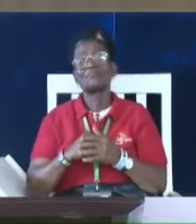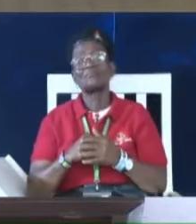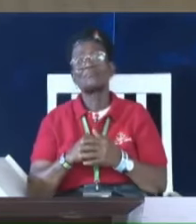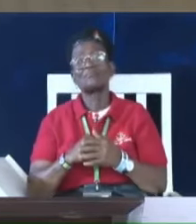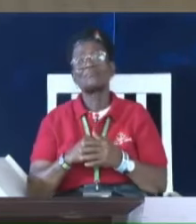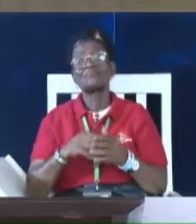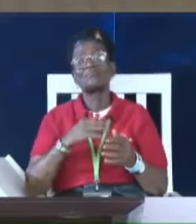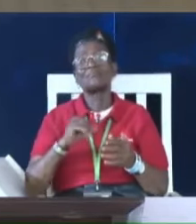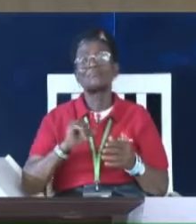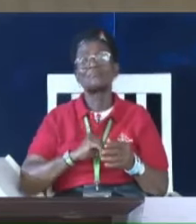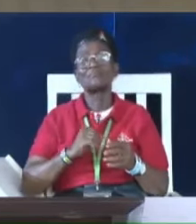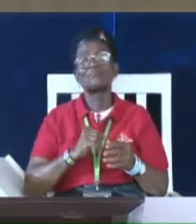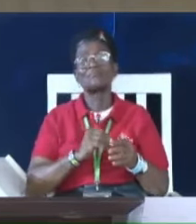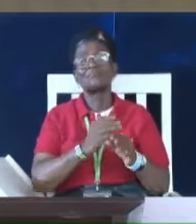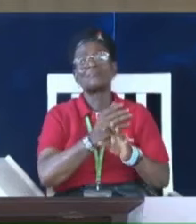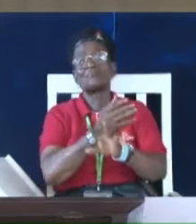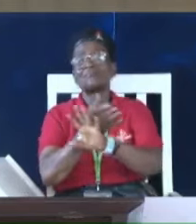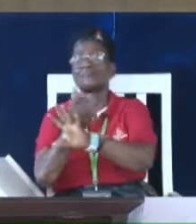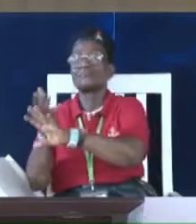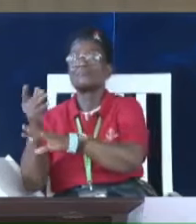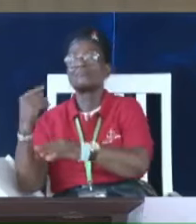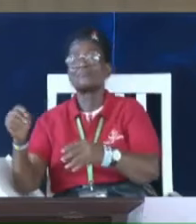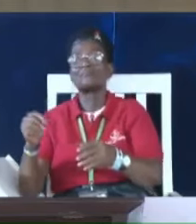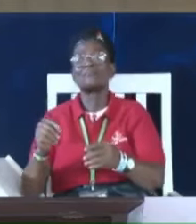I will appeal to the band that